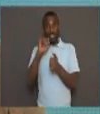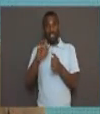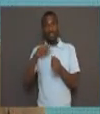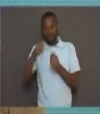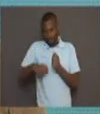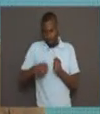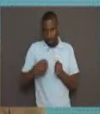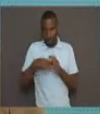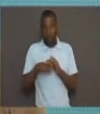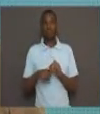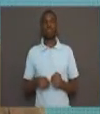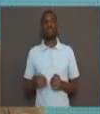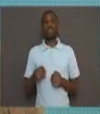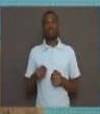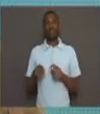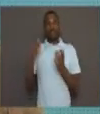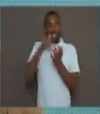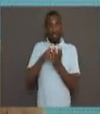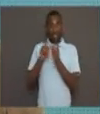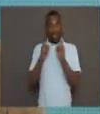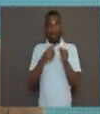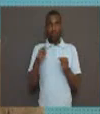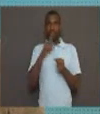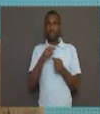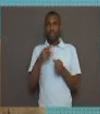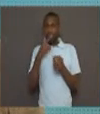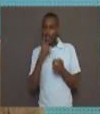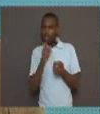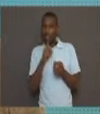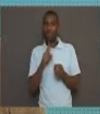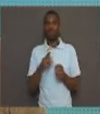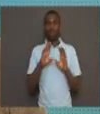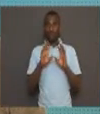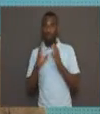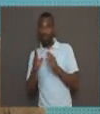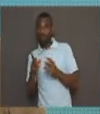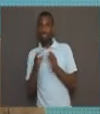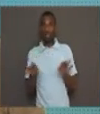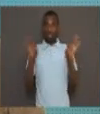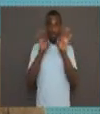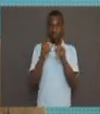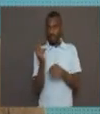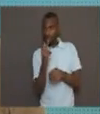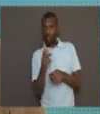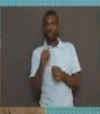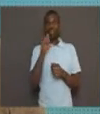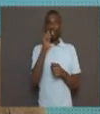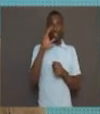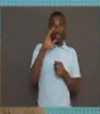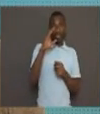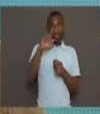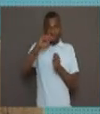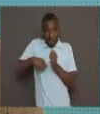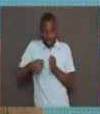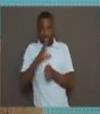also examined the components and purposes of both an AC generator